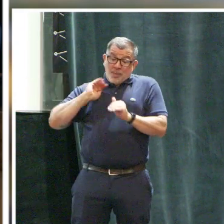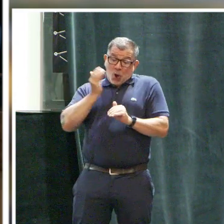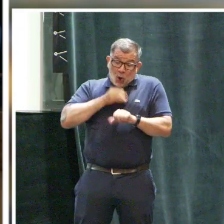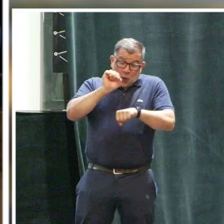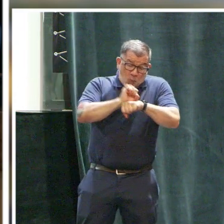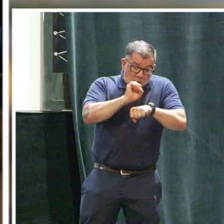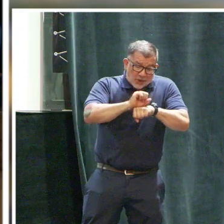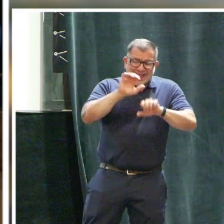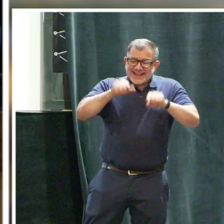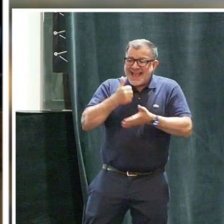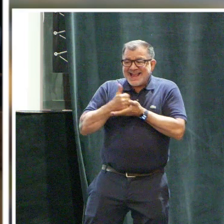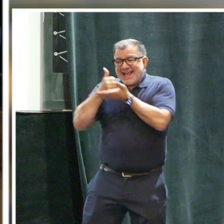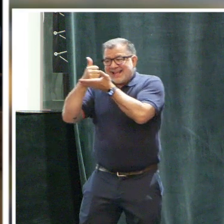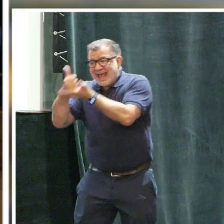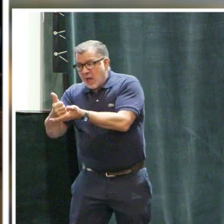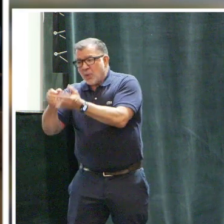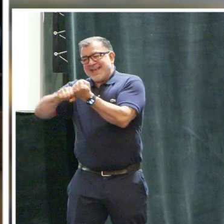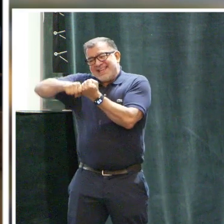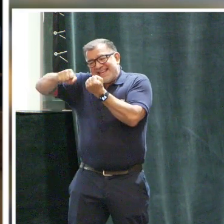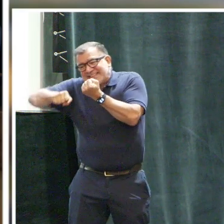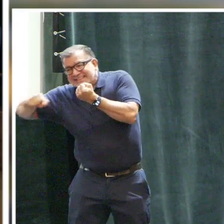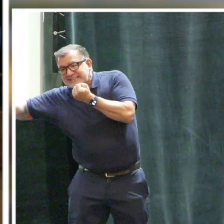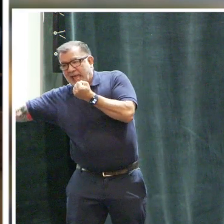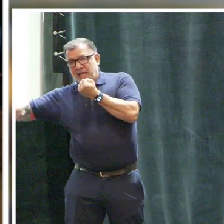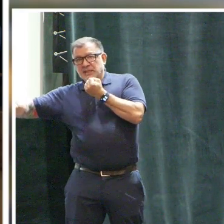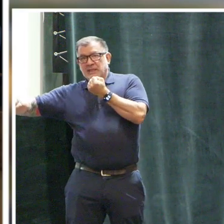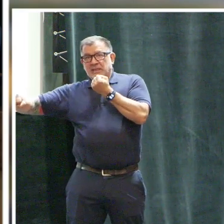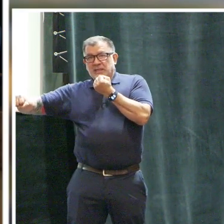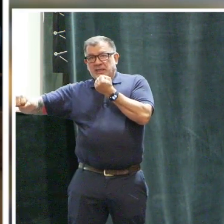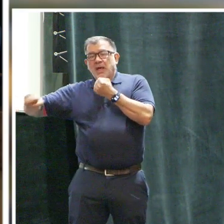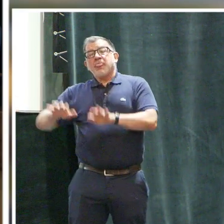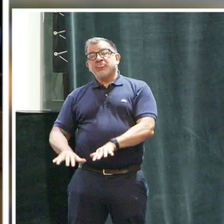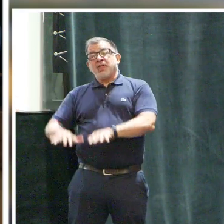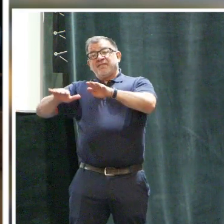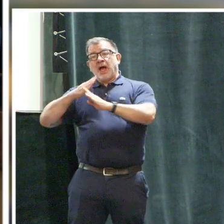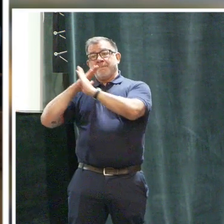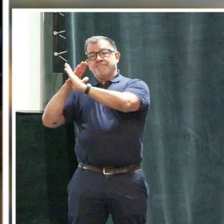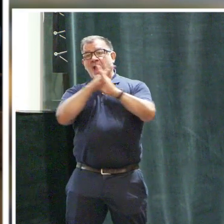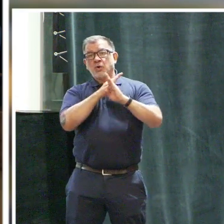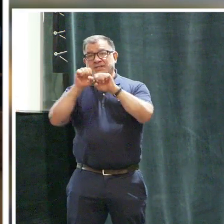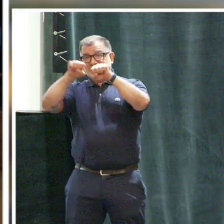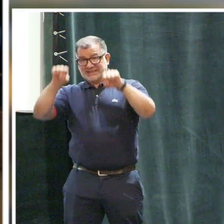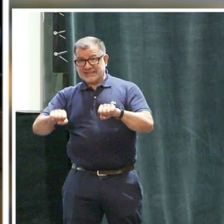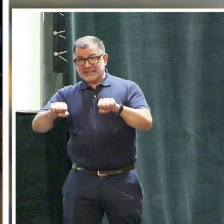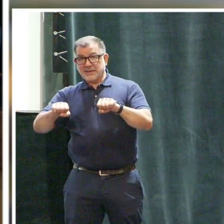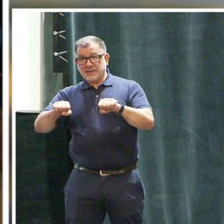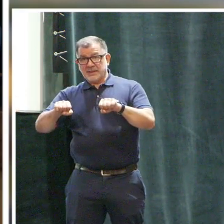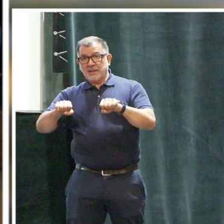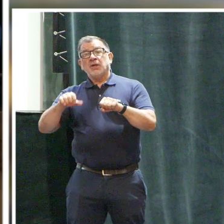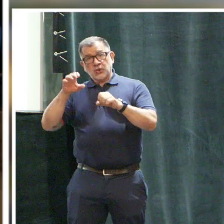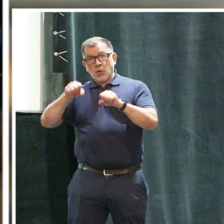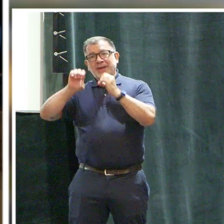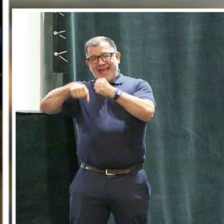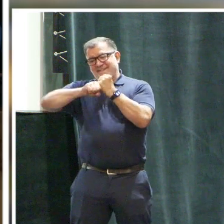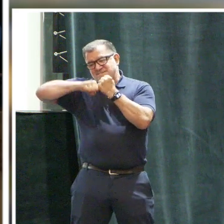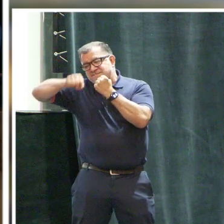planning of any extension of the flood barrier system that would extend further north.